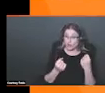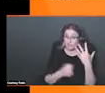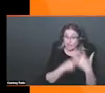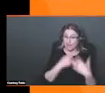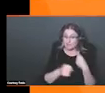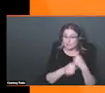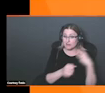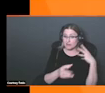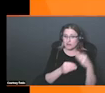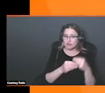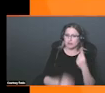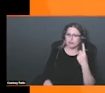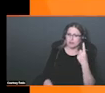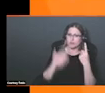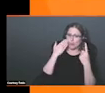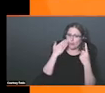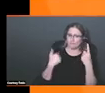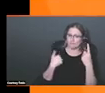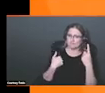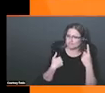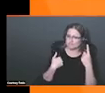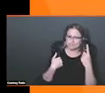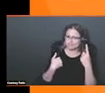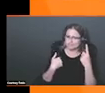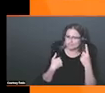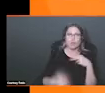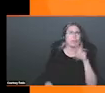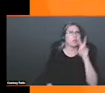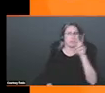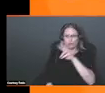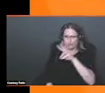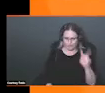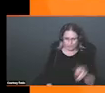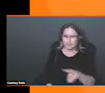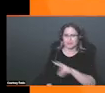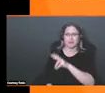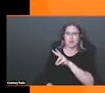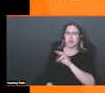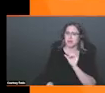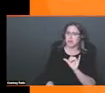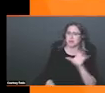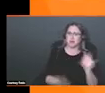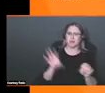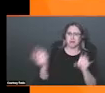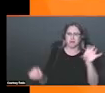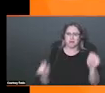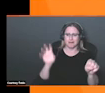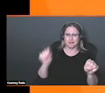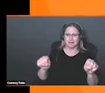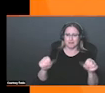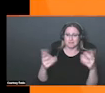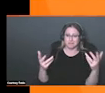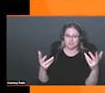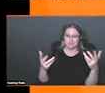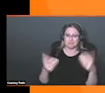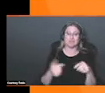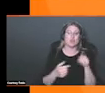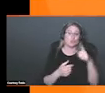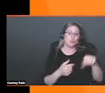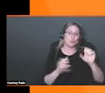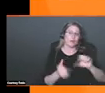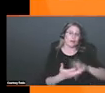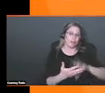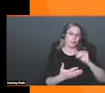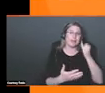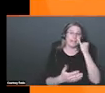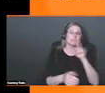5 years and I didn't know that was there. So look up, look around. There's maybe lots of things you can learn.